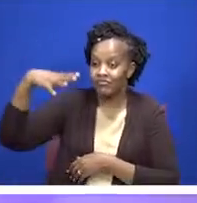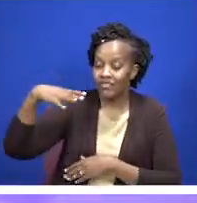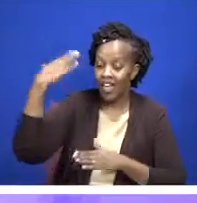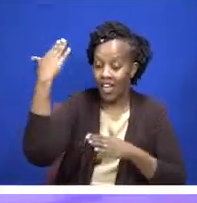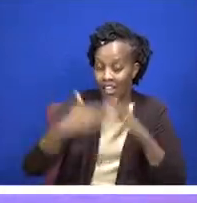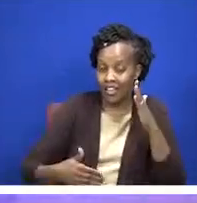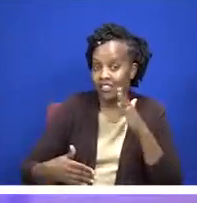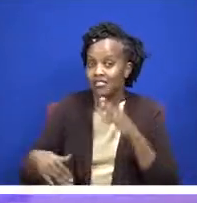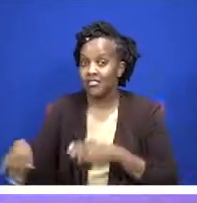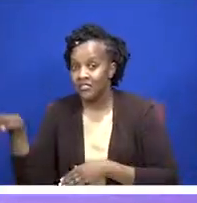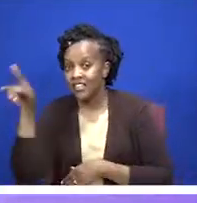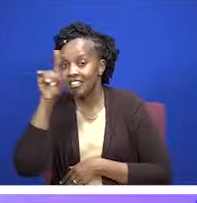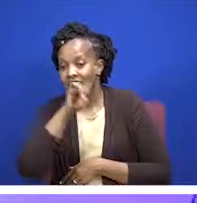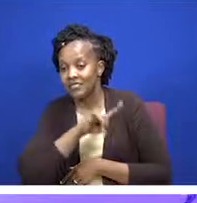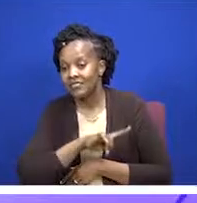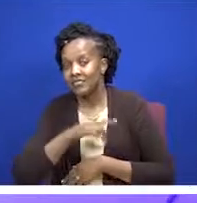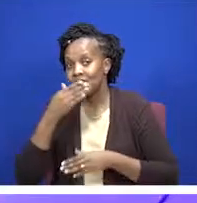day.